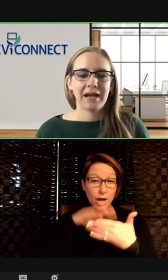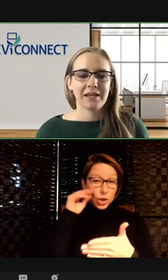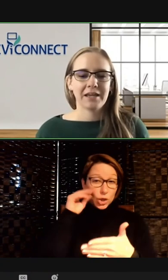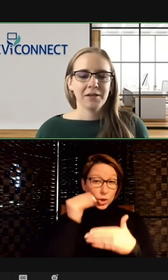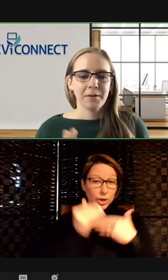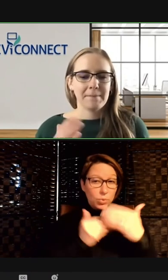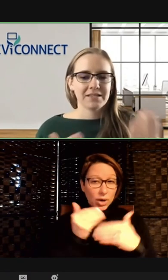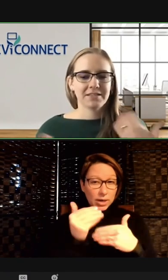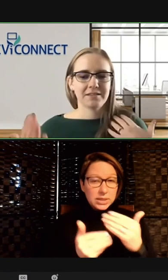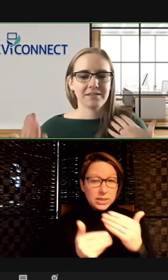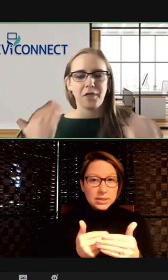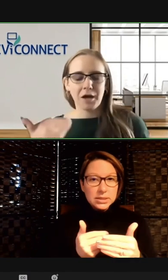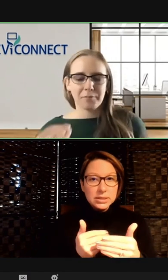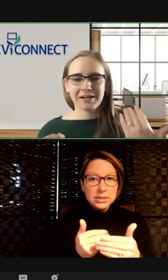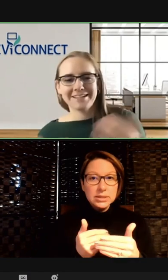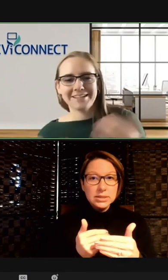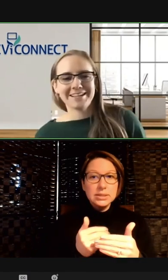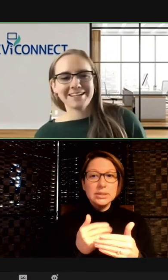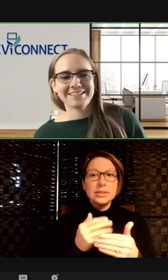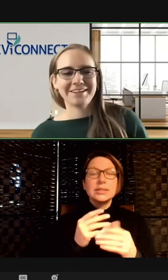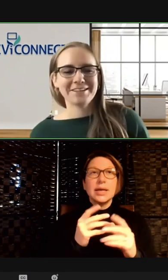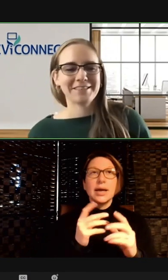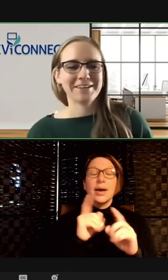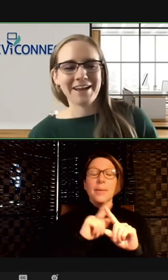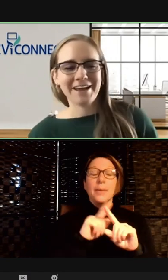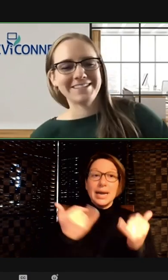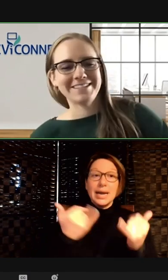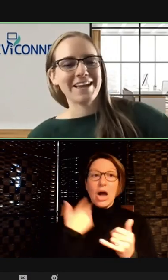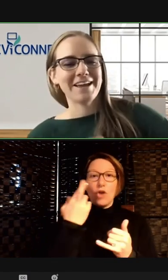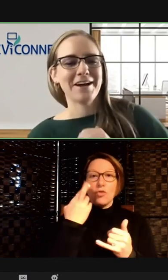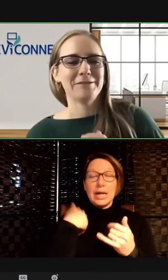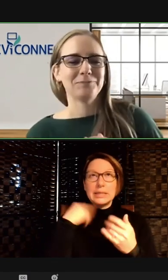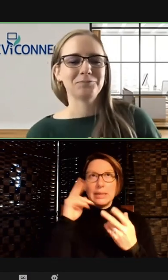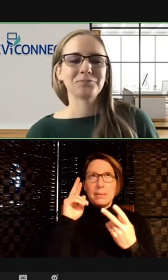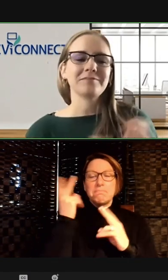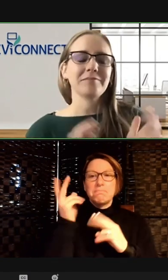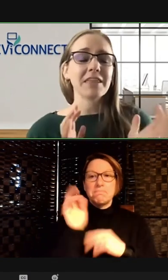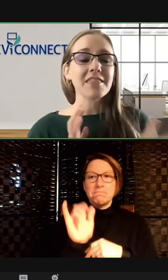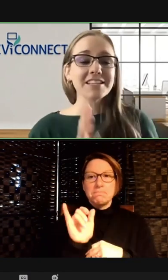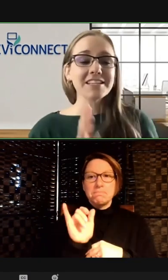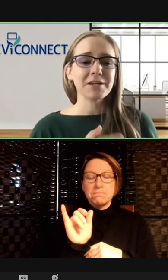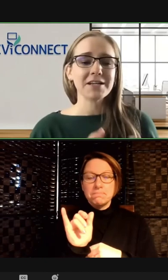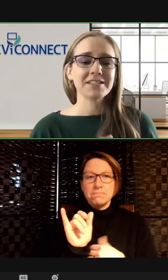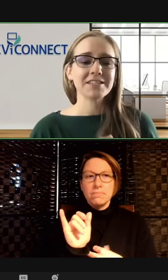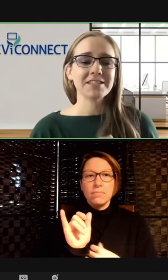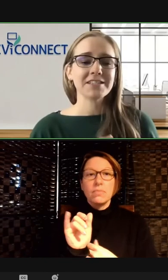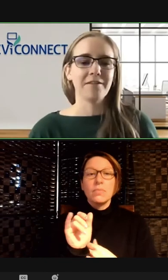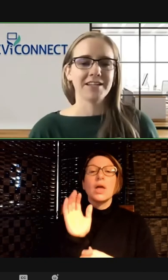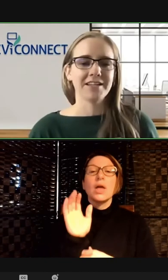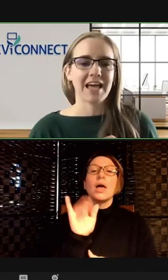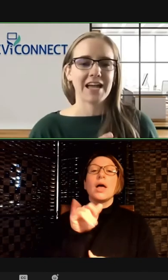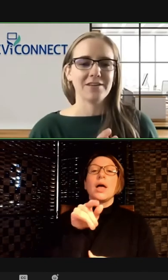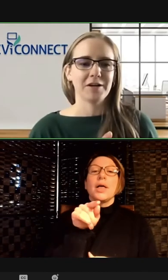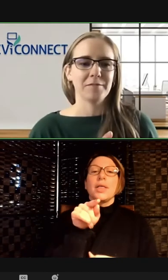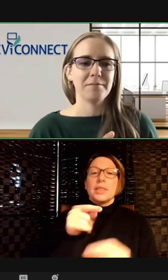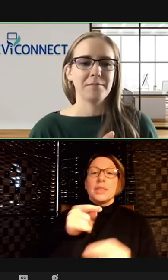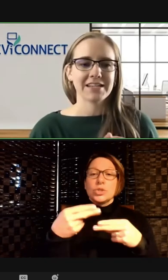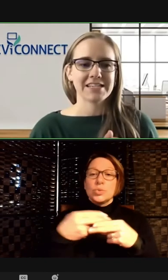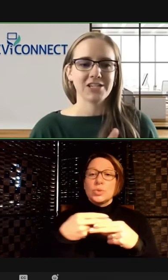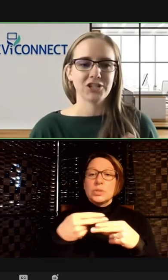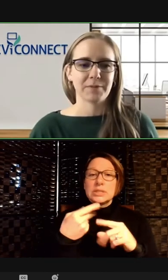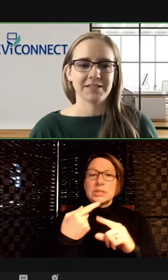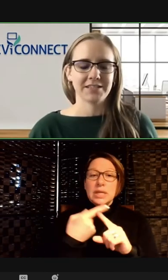from my thought process, I guess that I can say. This was a slide